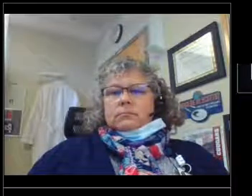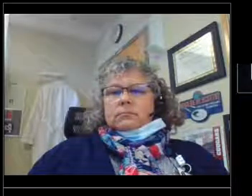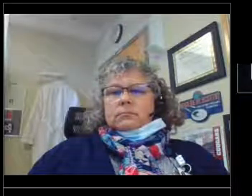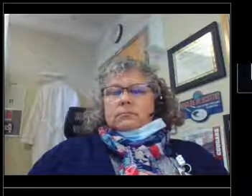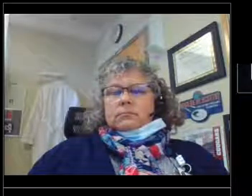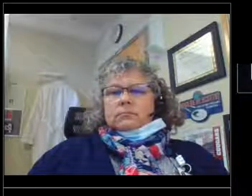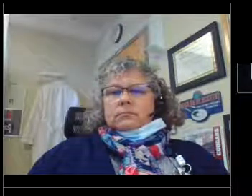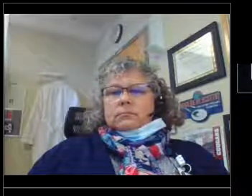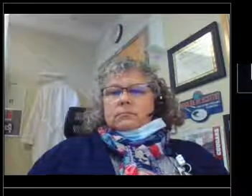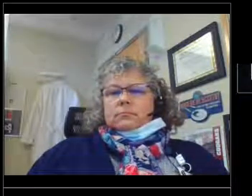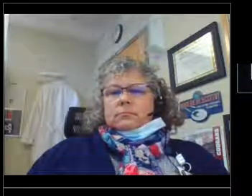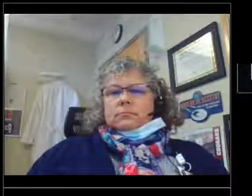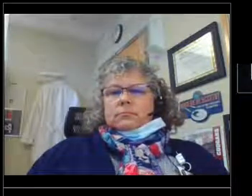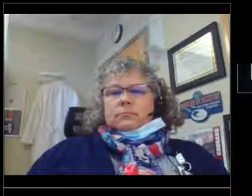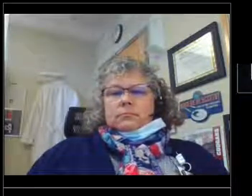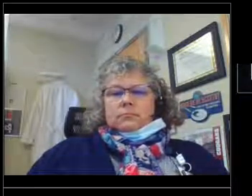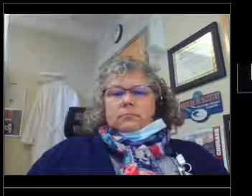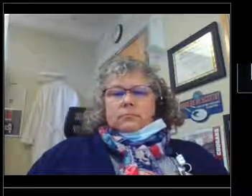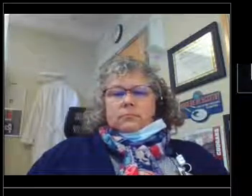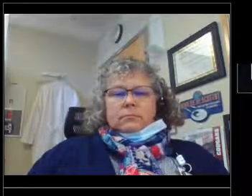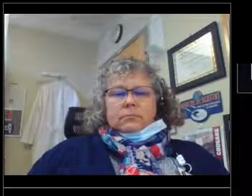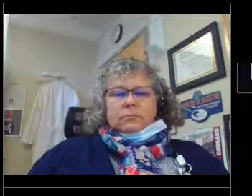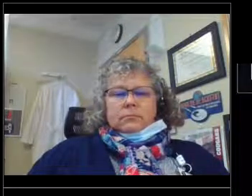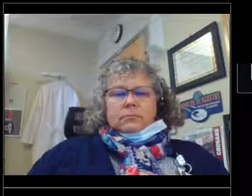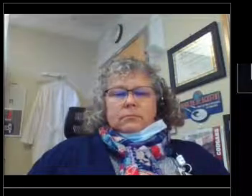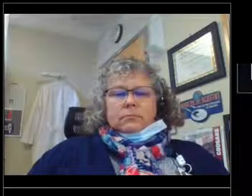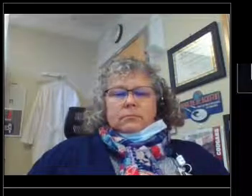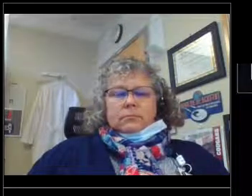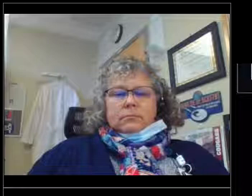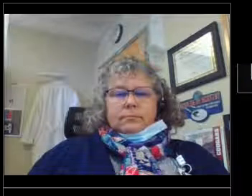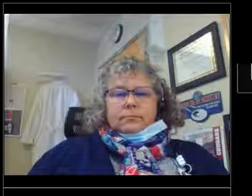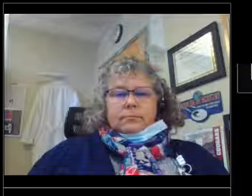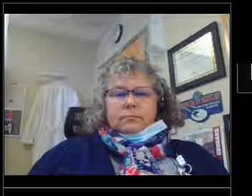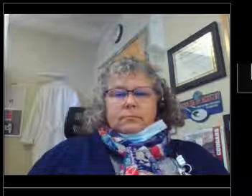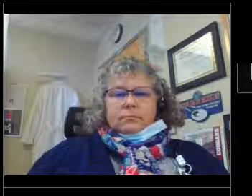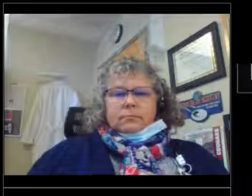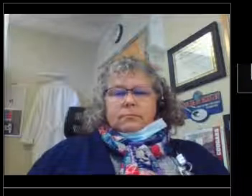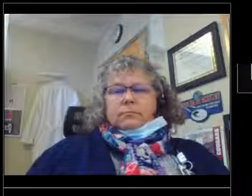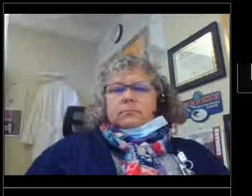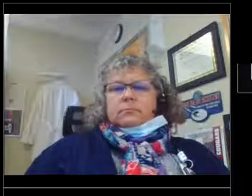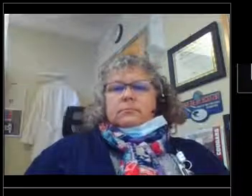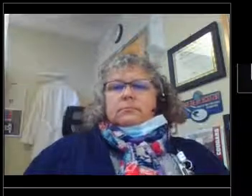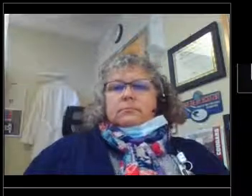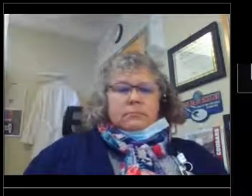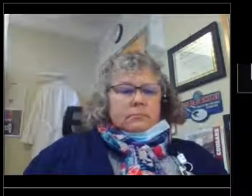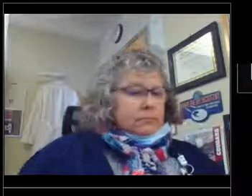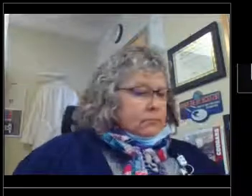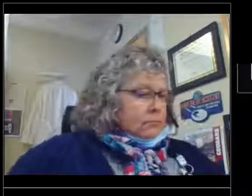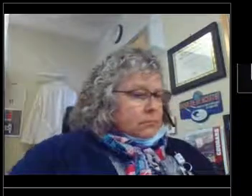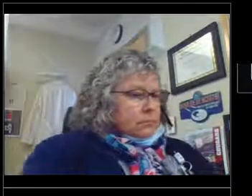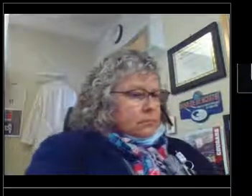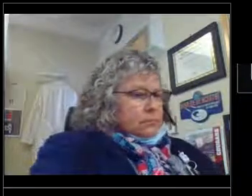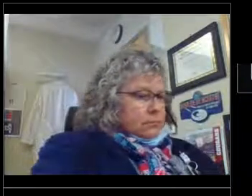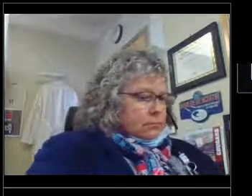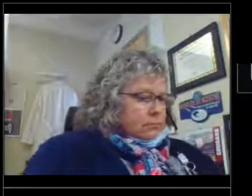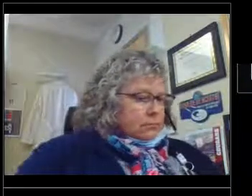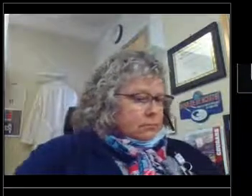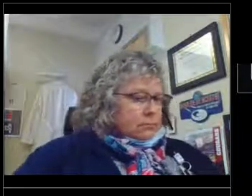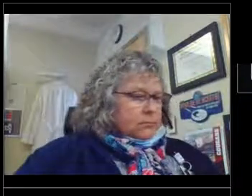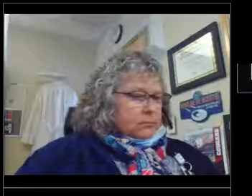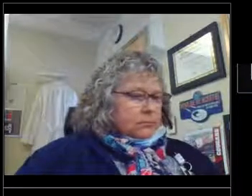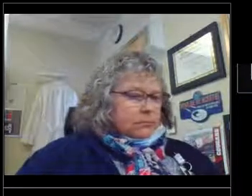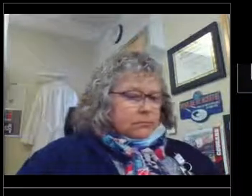longer, like we currently do. So that's going to be a little different, but you still have to have one on file. There's